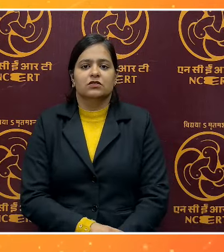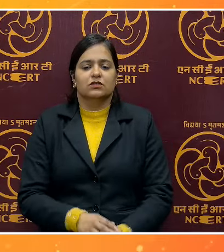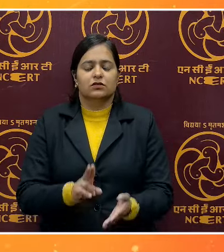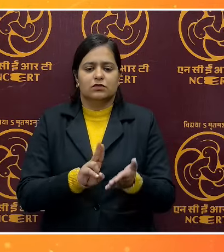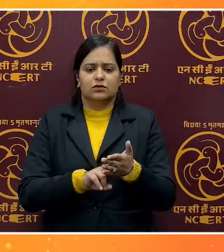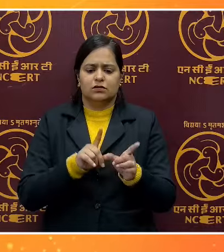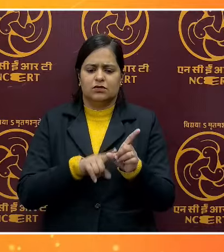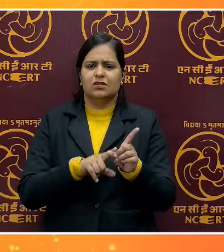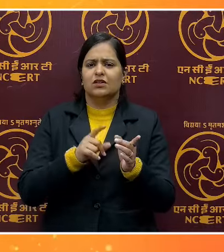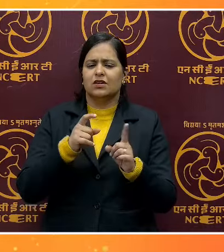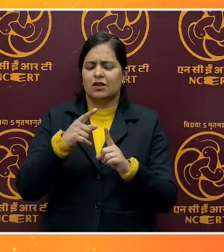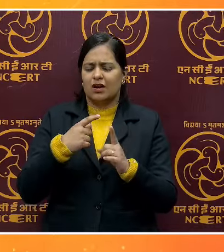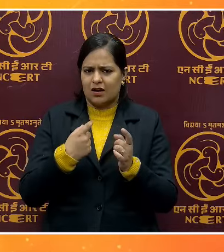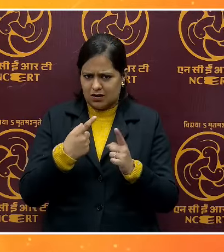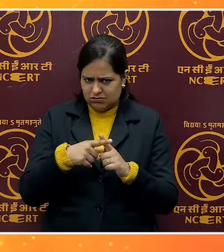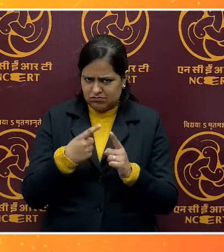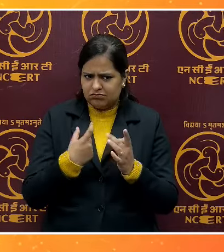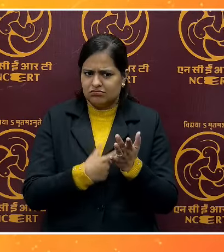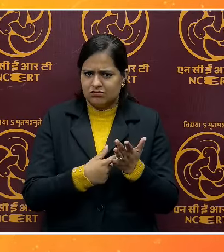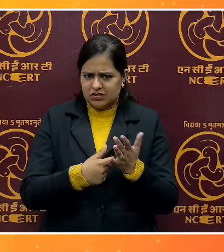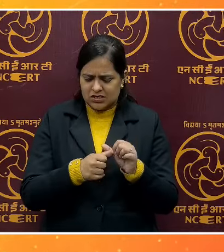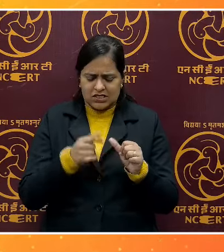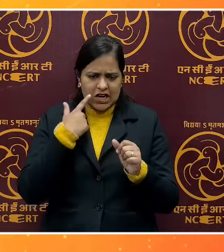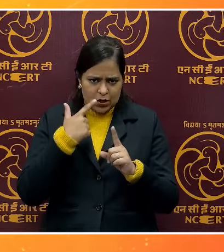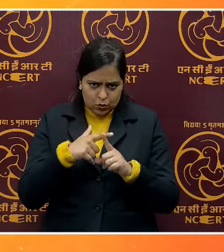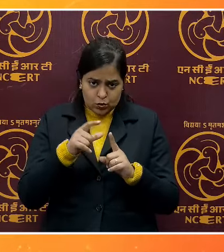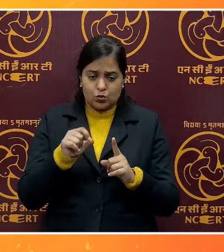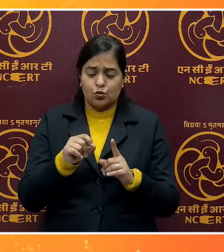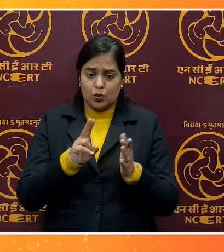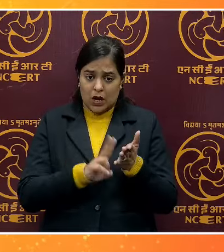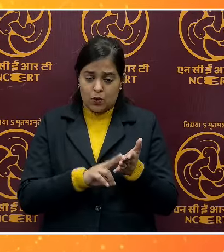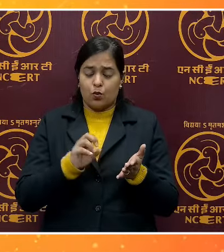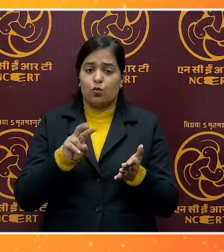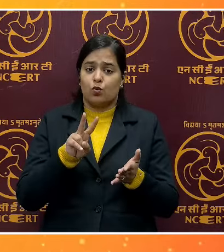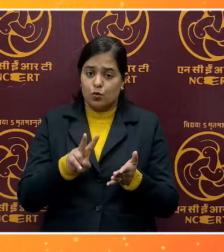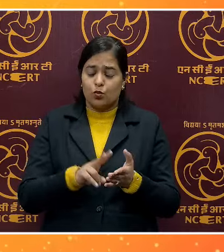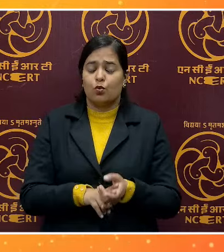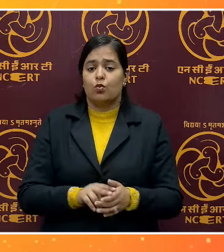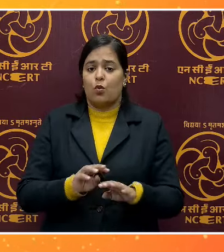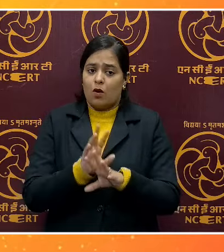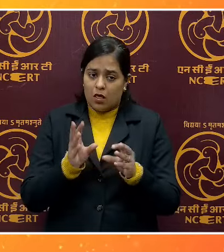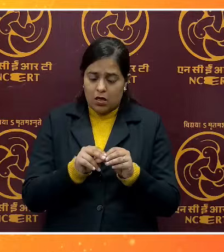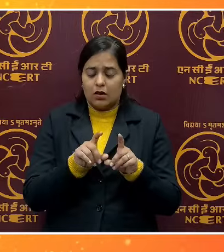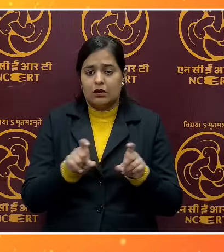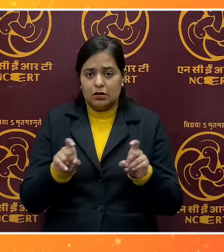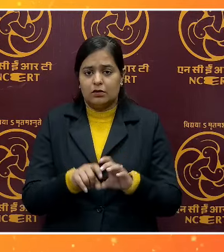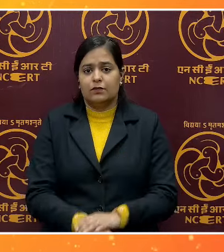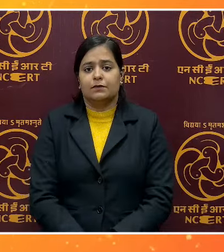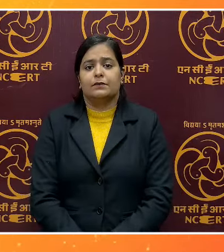nitrito, it means that we know that NO2 is a ambidentate ligand.